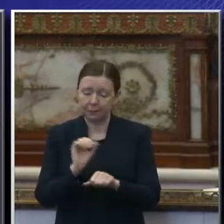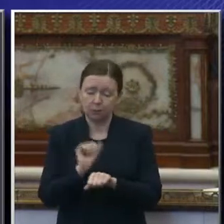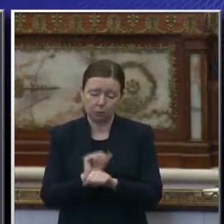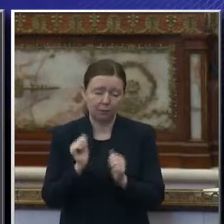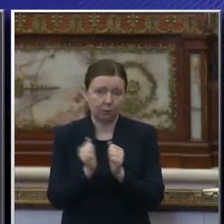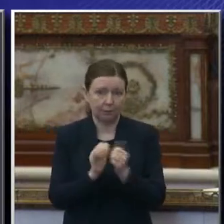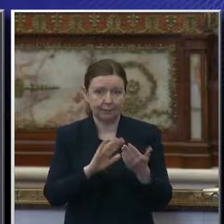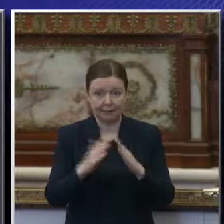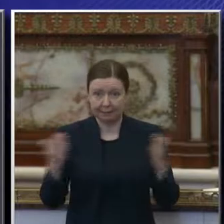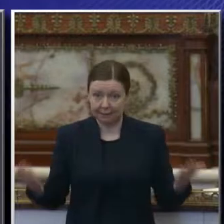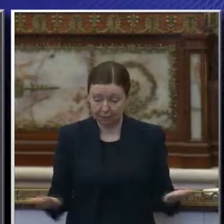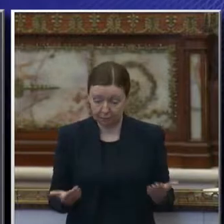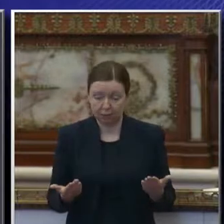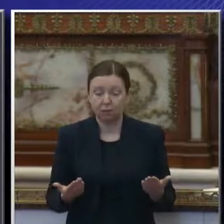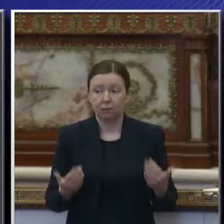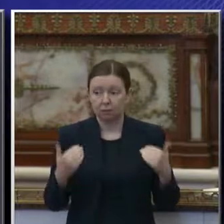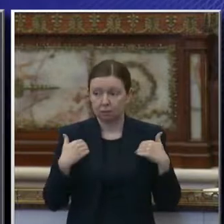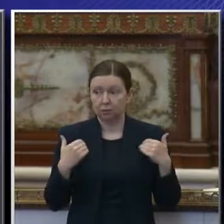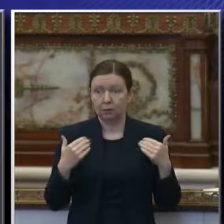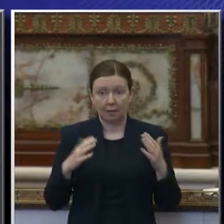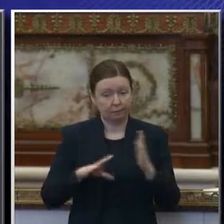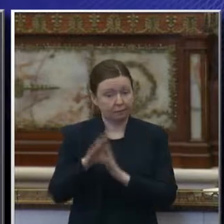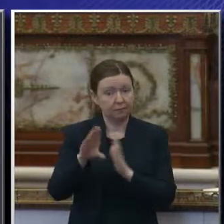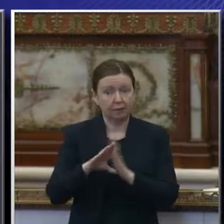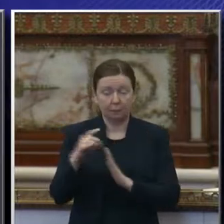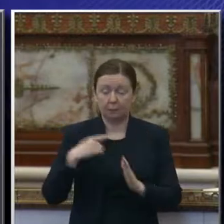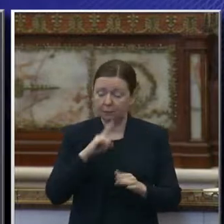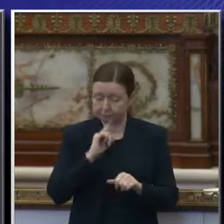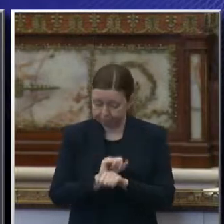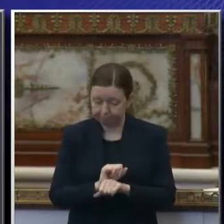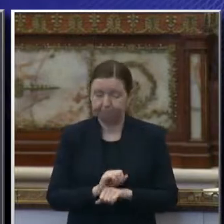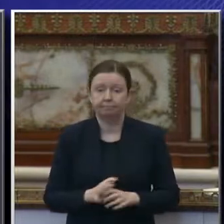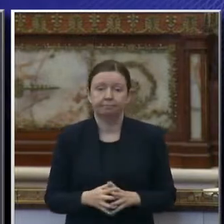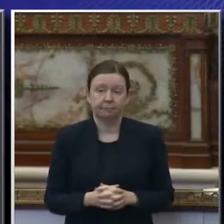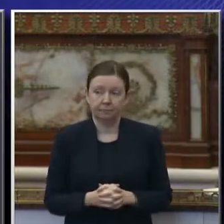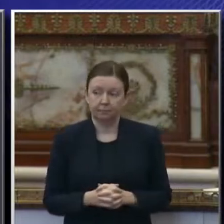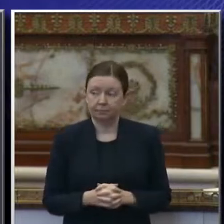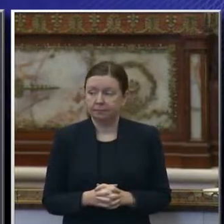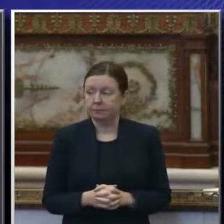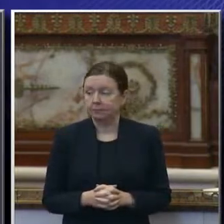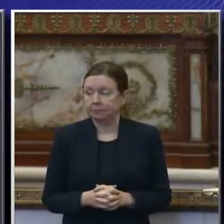city here to have a great development. We really are.